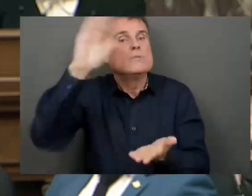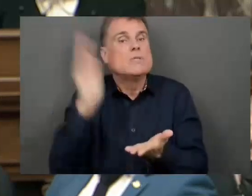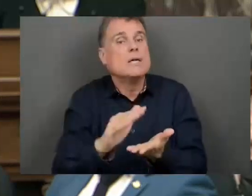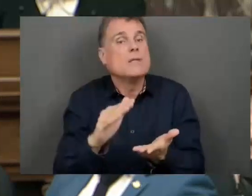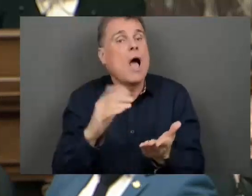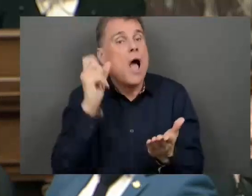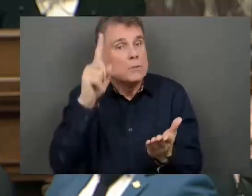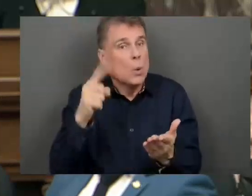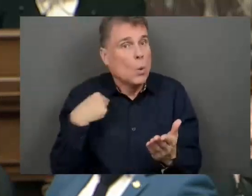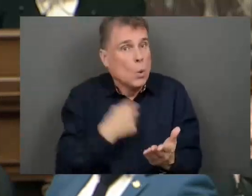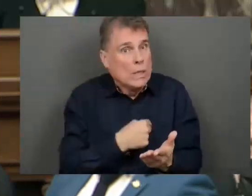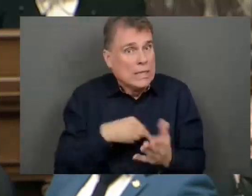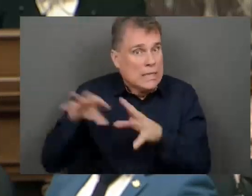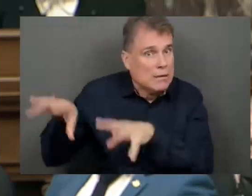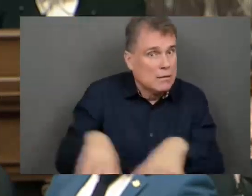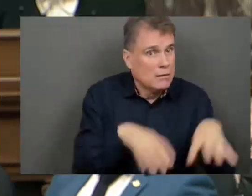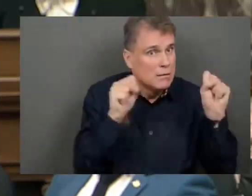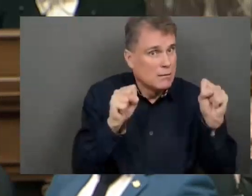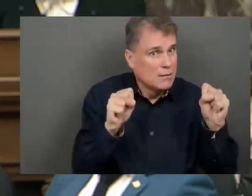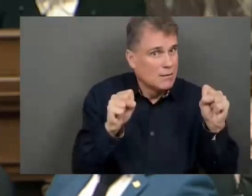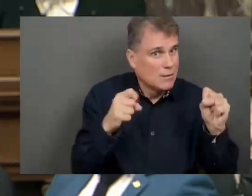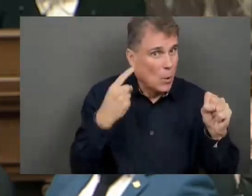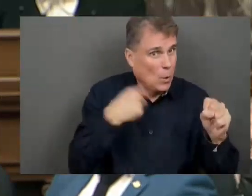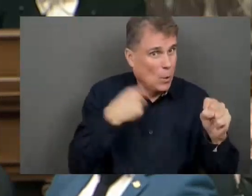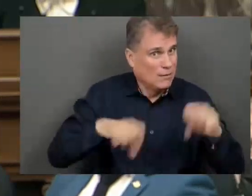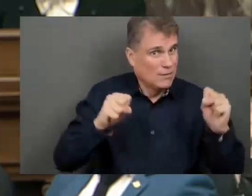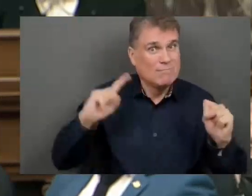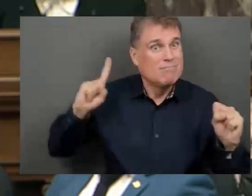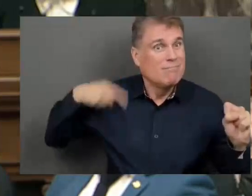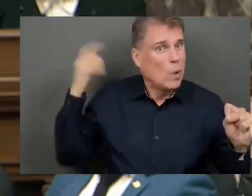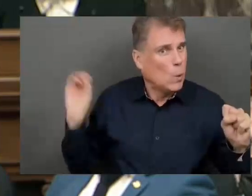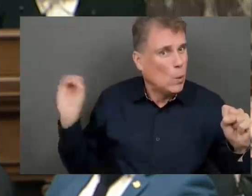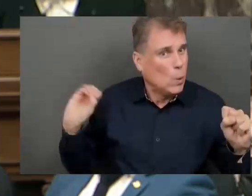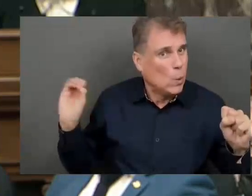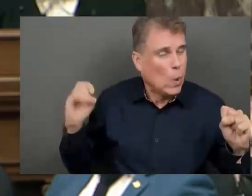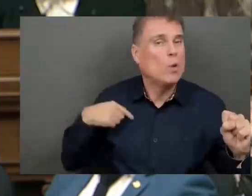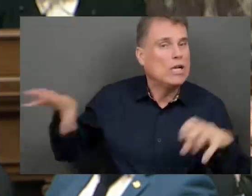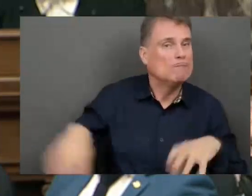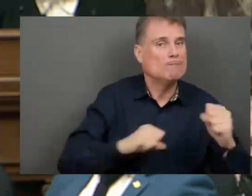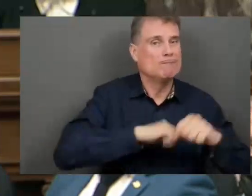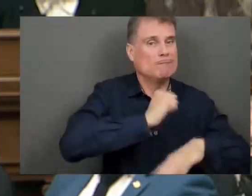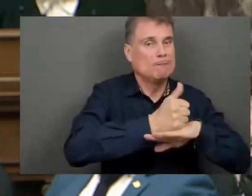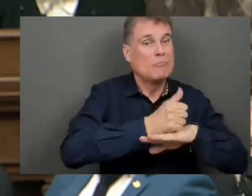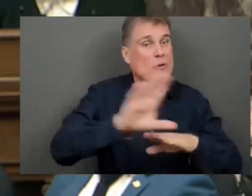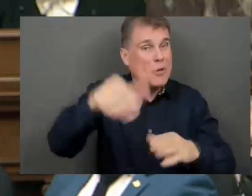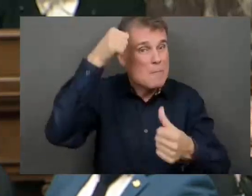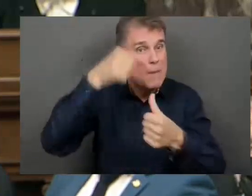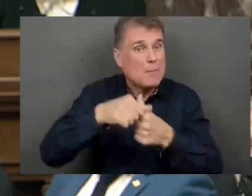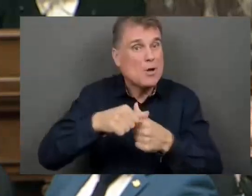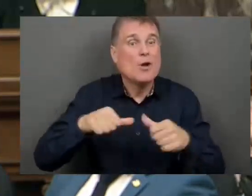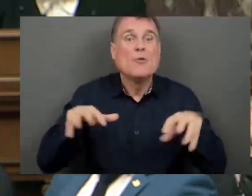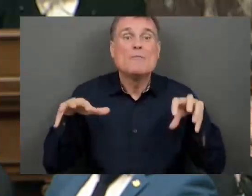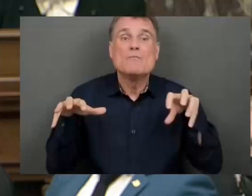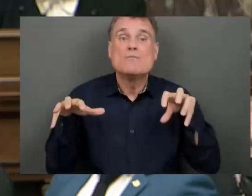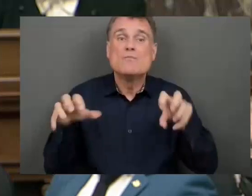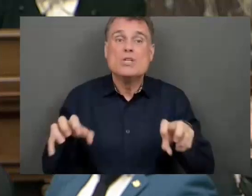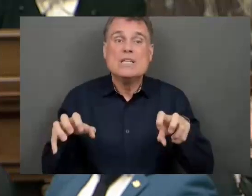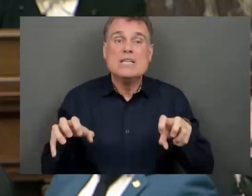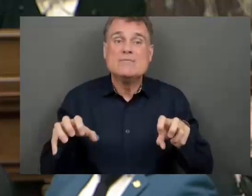Social assistance rates were frozen for a decade. When the Leader of the Opposition was sitting at the cabinet table, we've increased rates 5